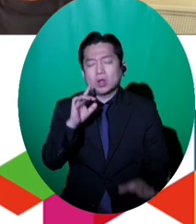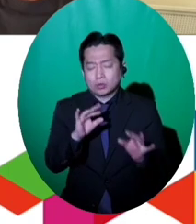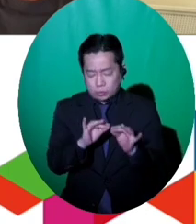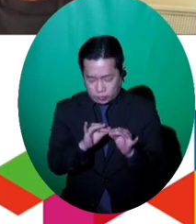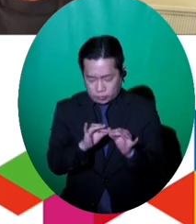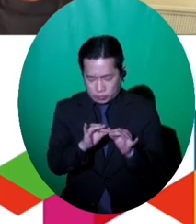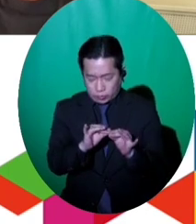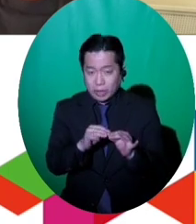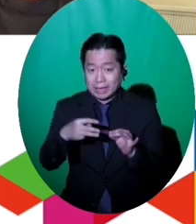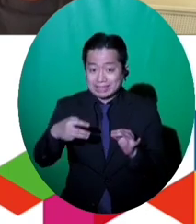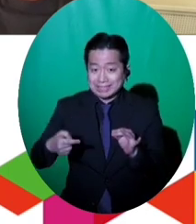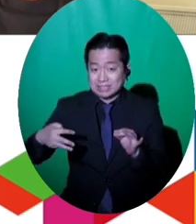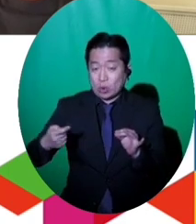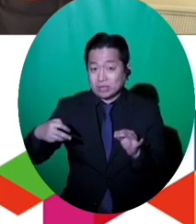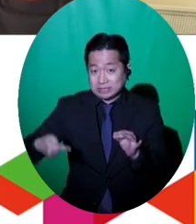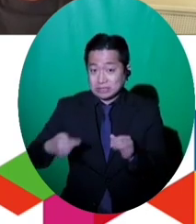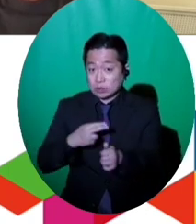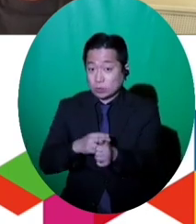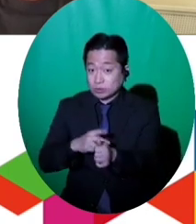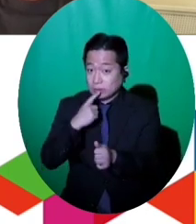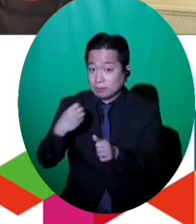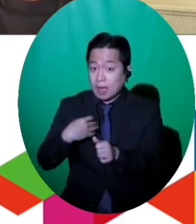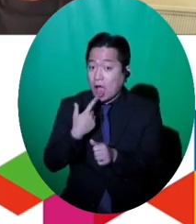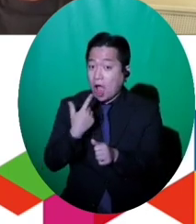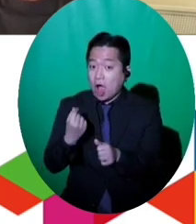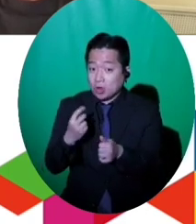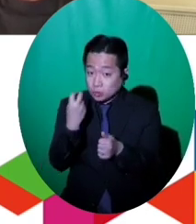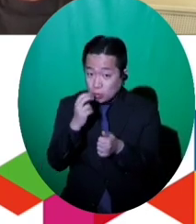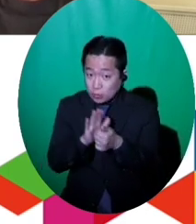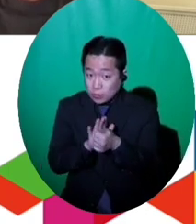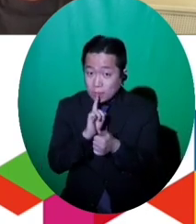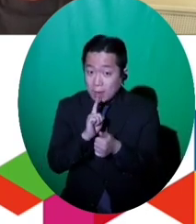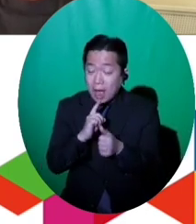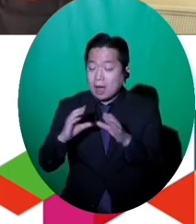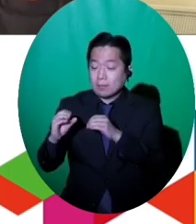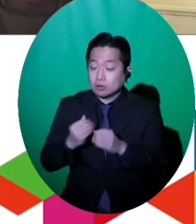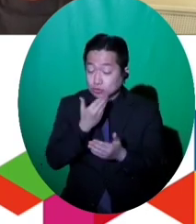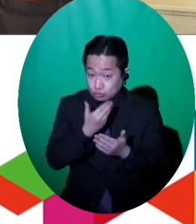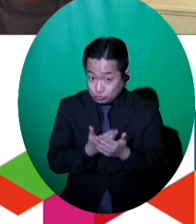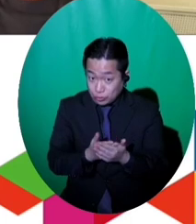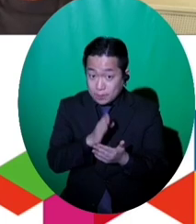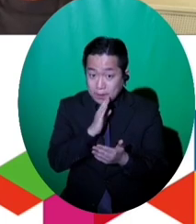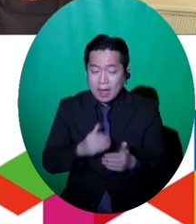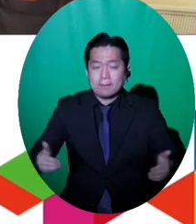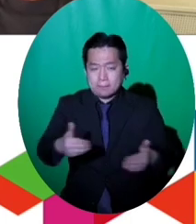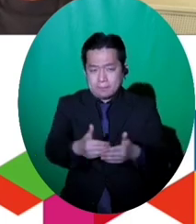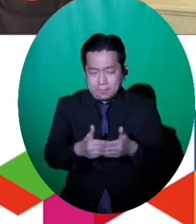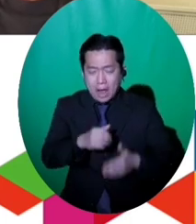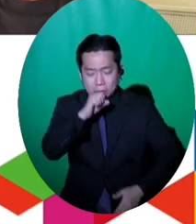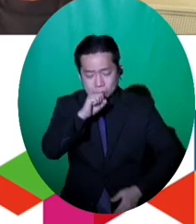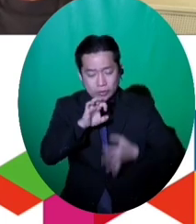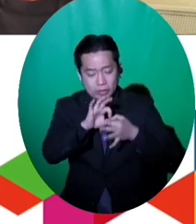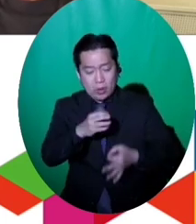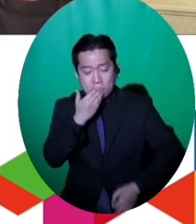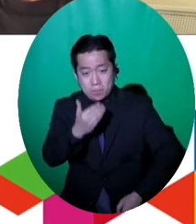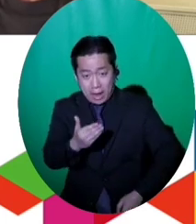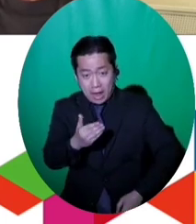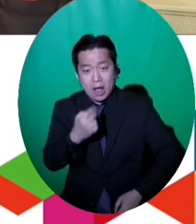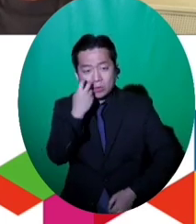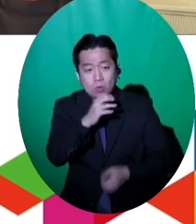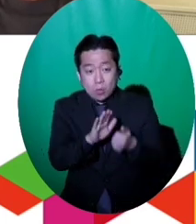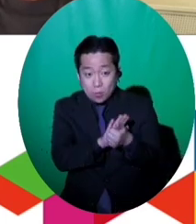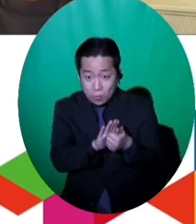care, inclusive and democratic care. So I think it's time to also talk about the good care in